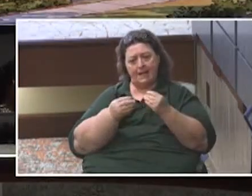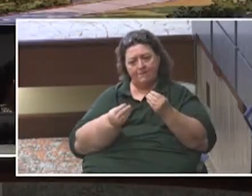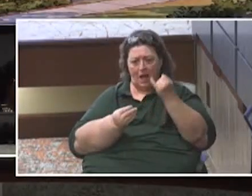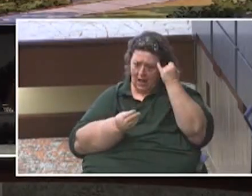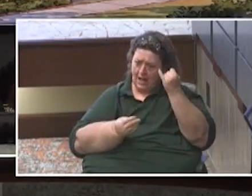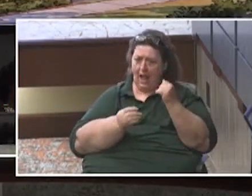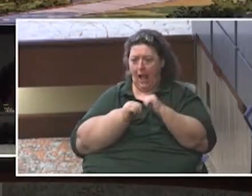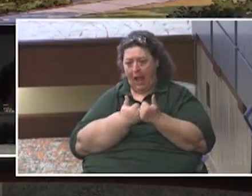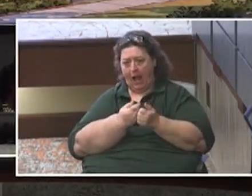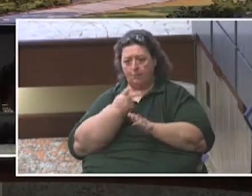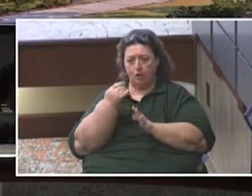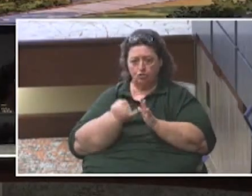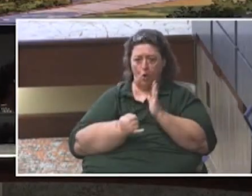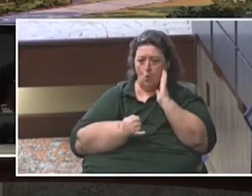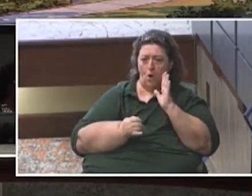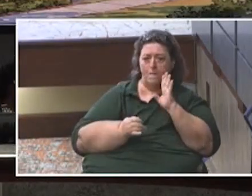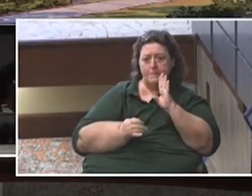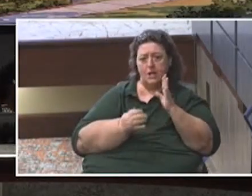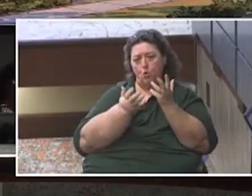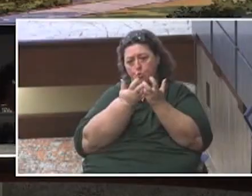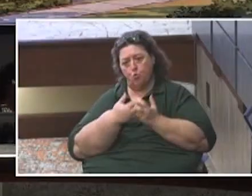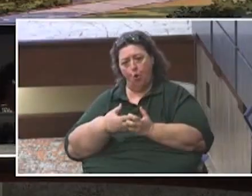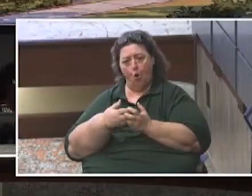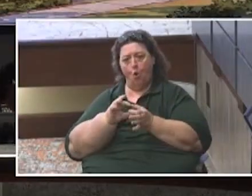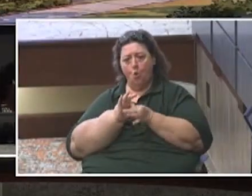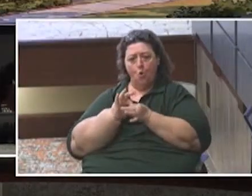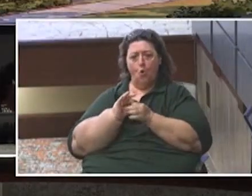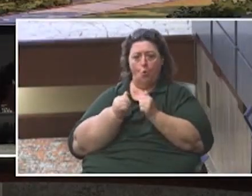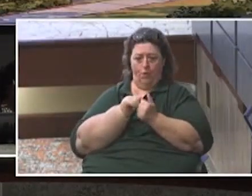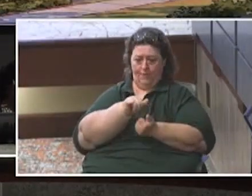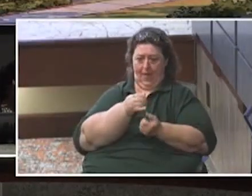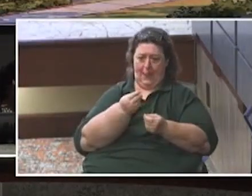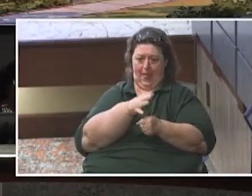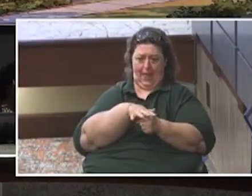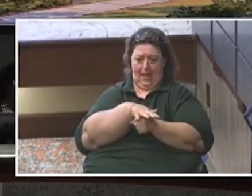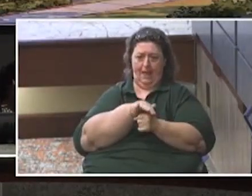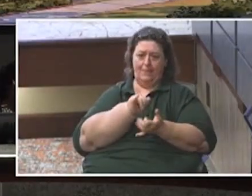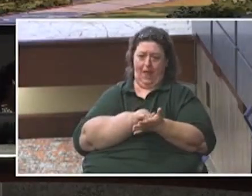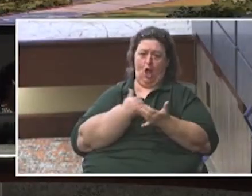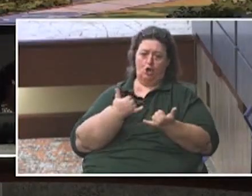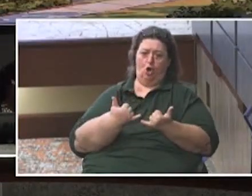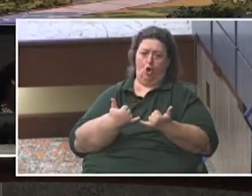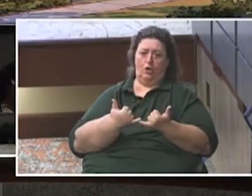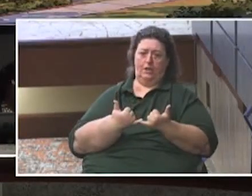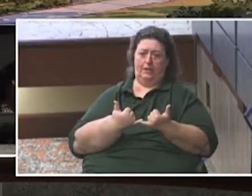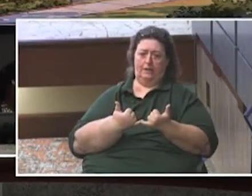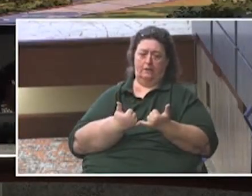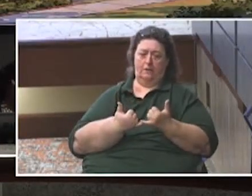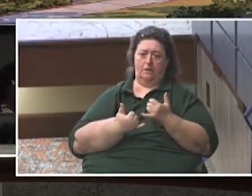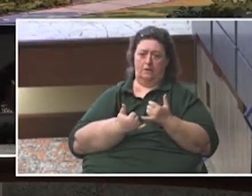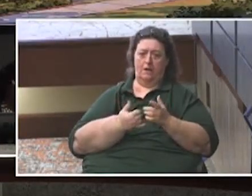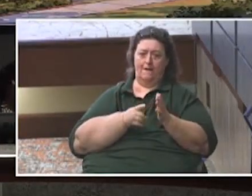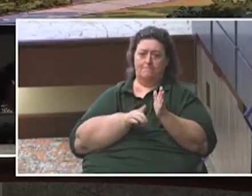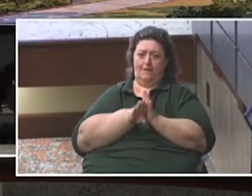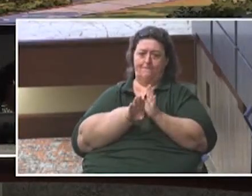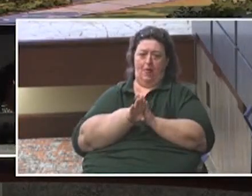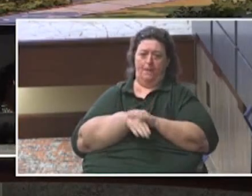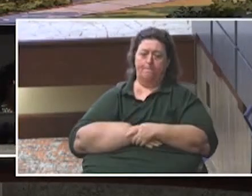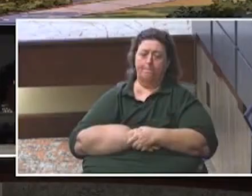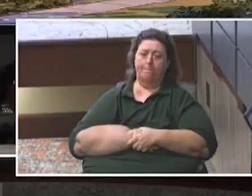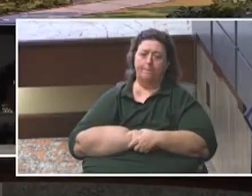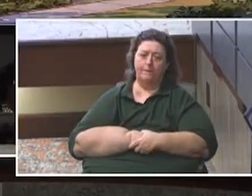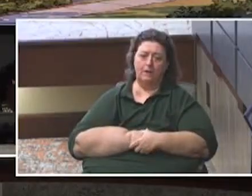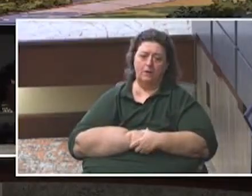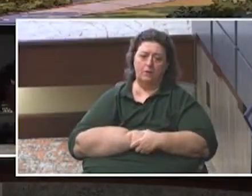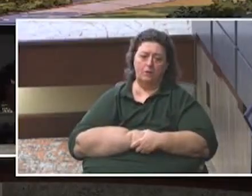how the project would be oriented on that piece of land that is currently being developed.